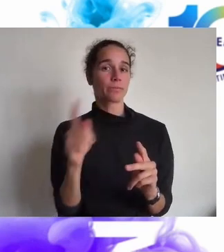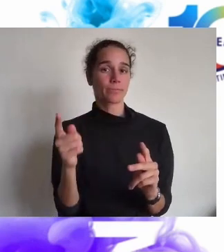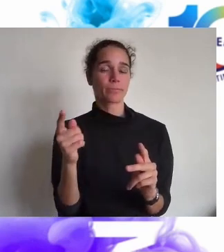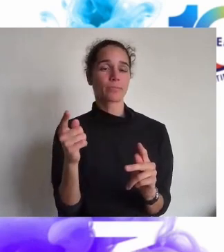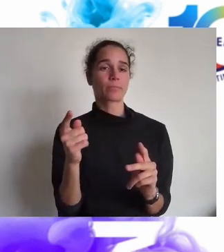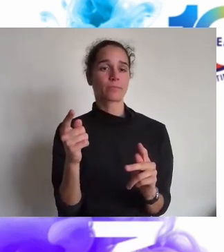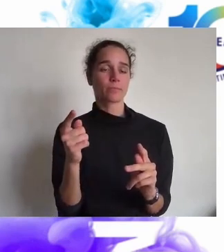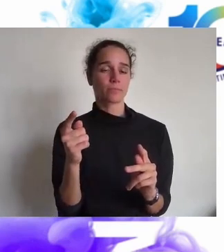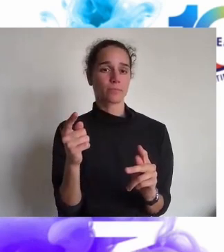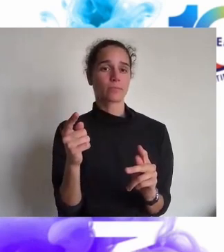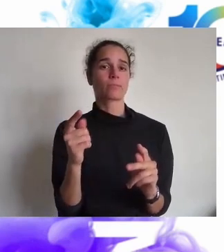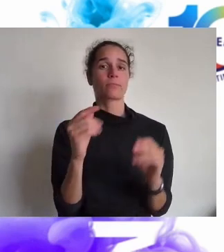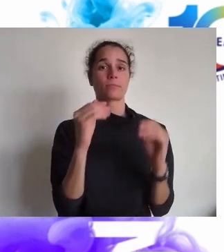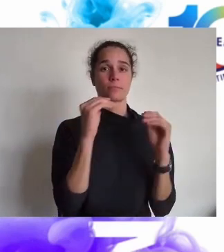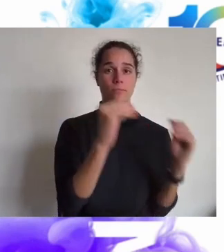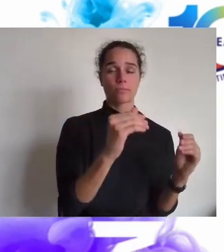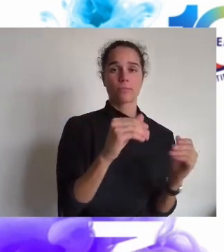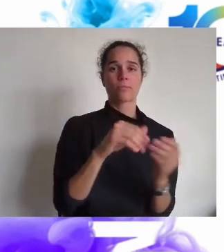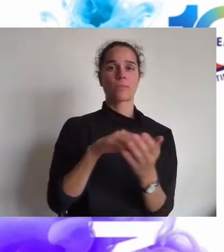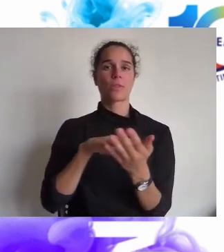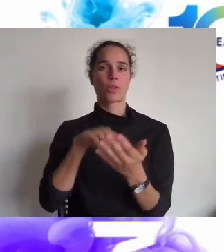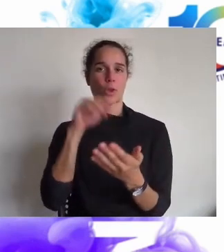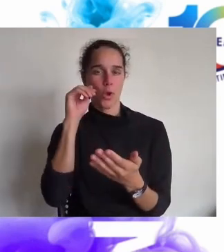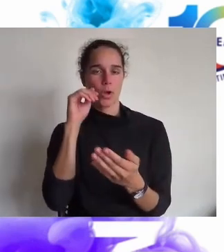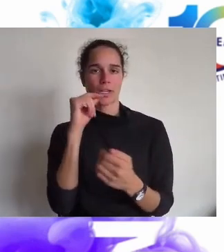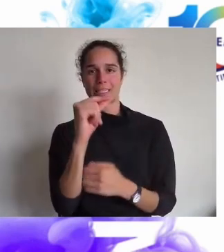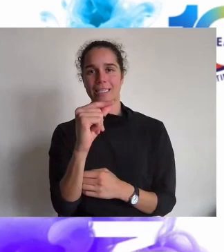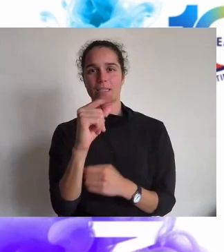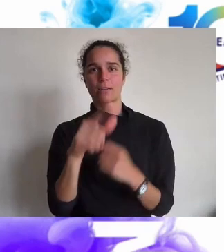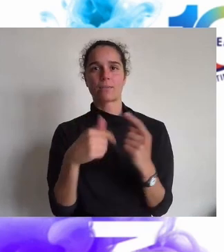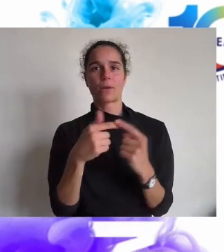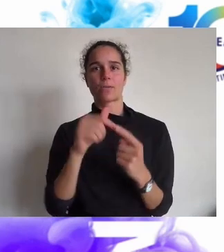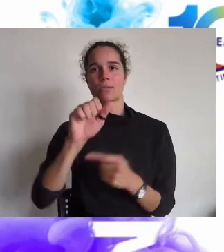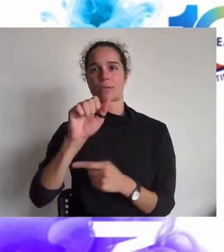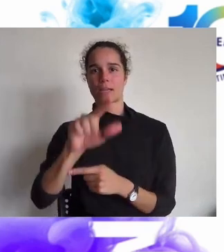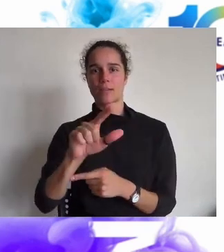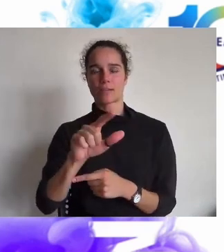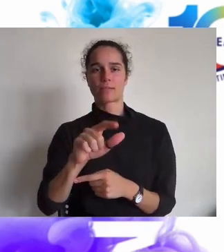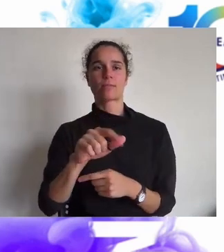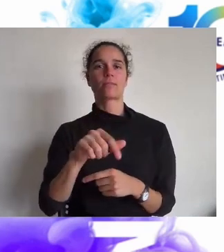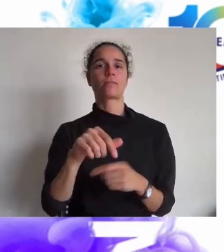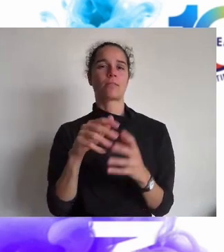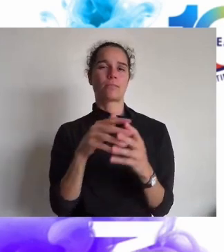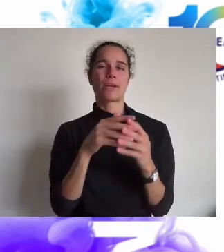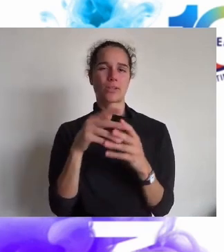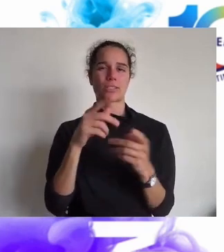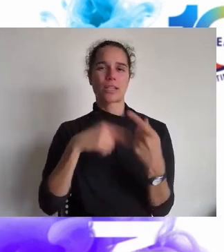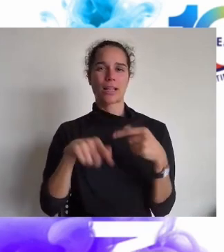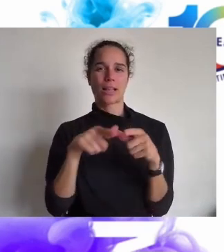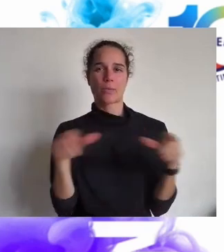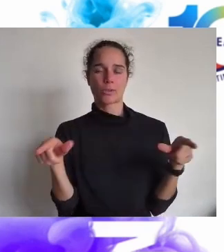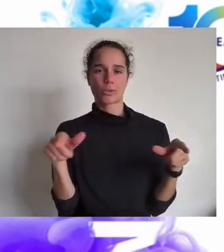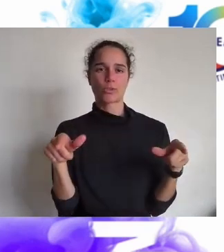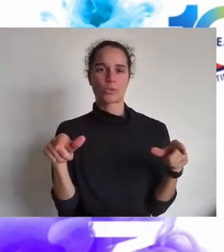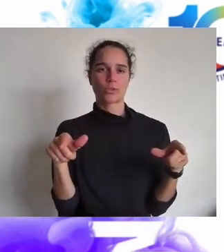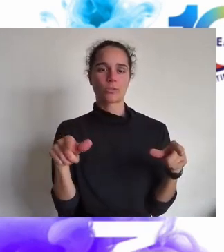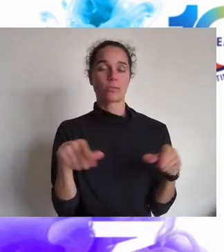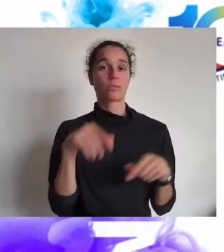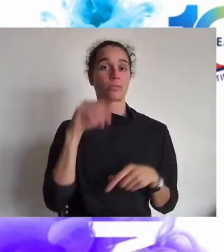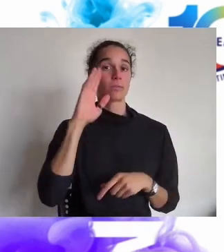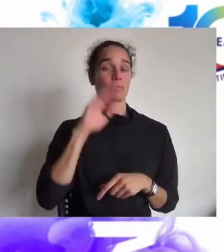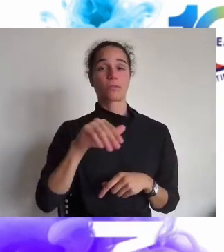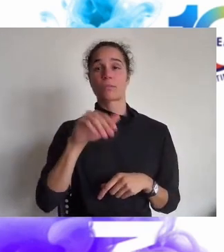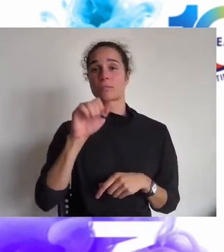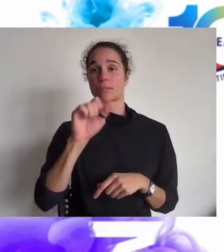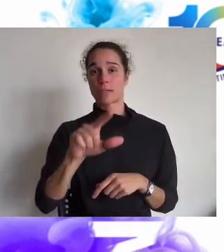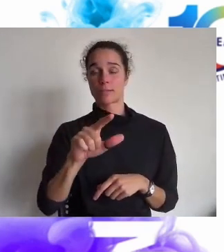to learn a little bit of ASL, which is American Sign Language. Do you know the American